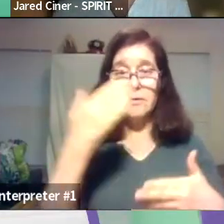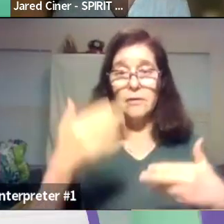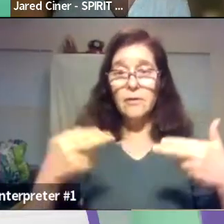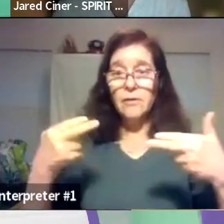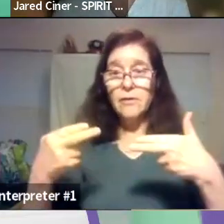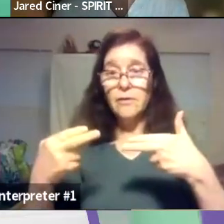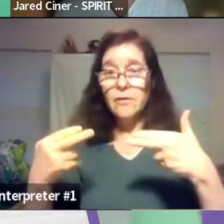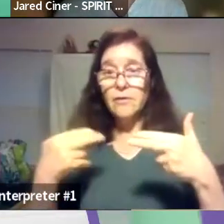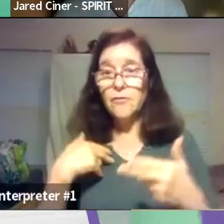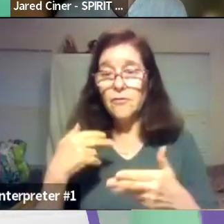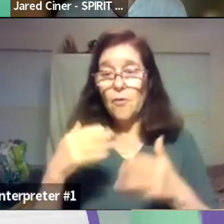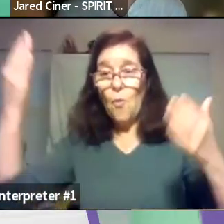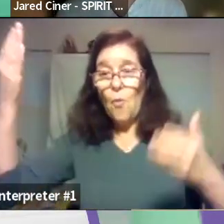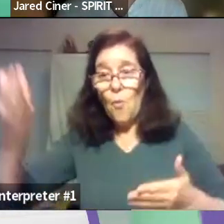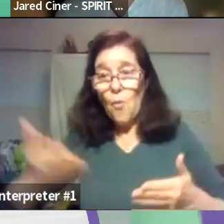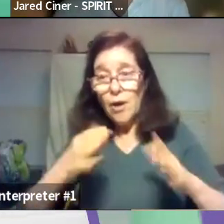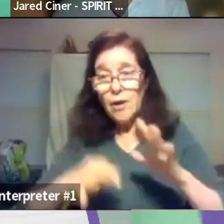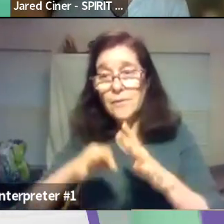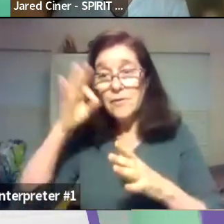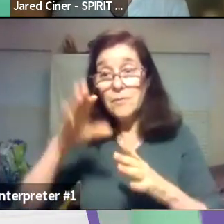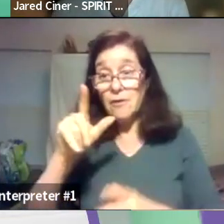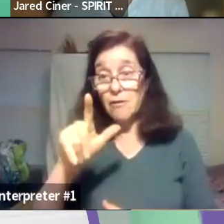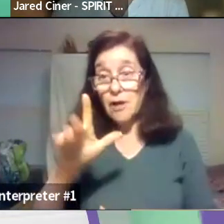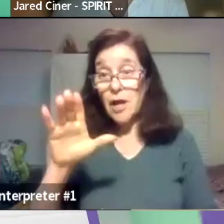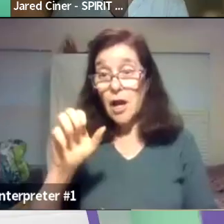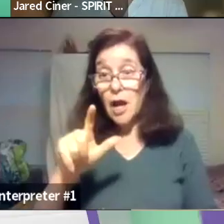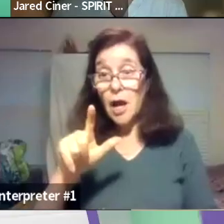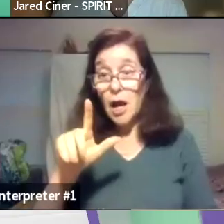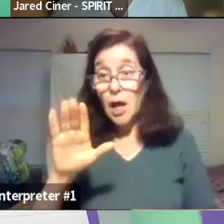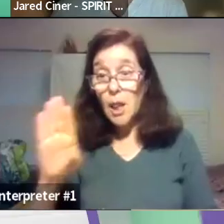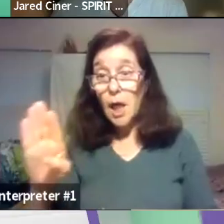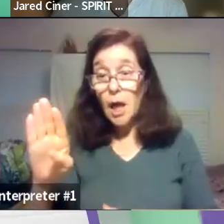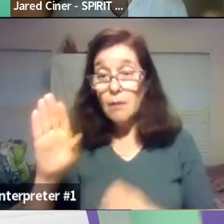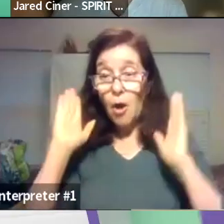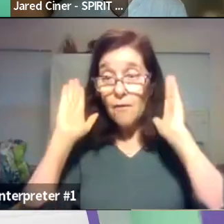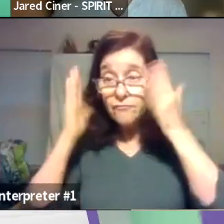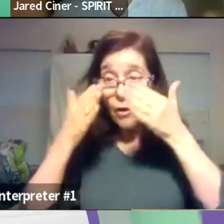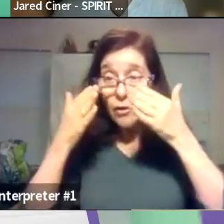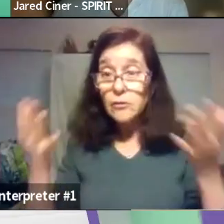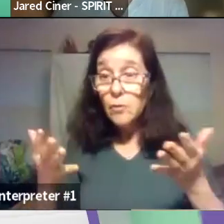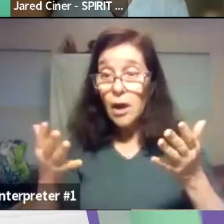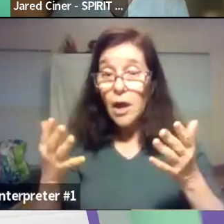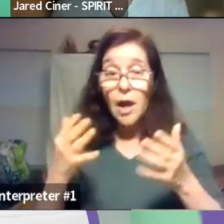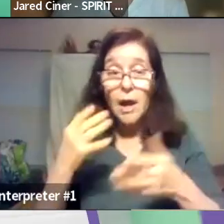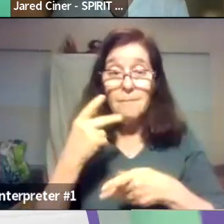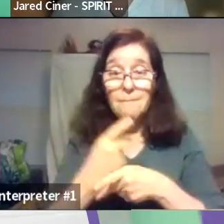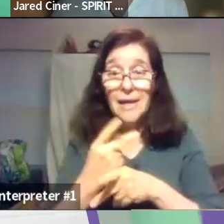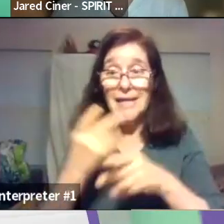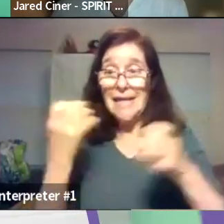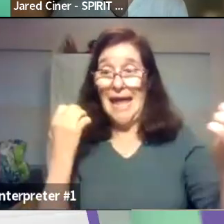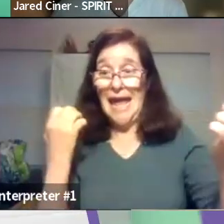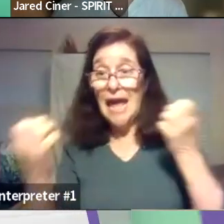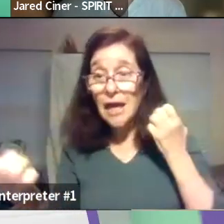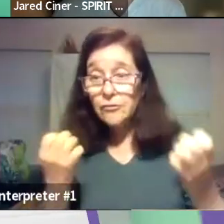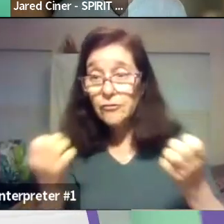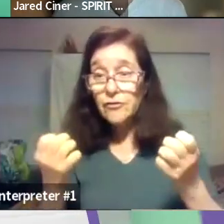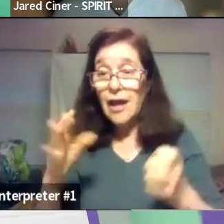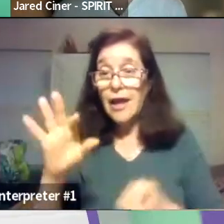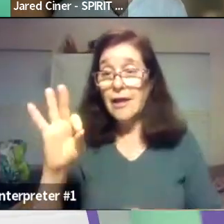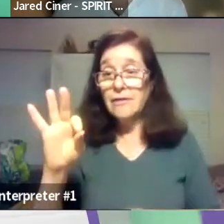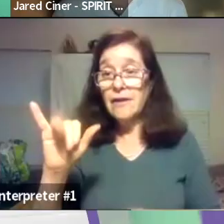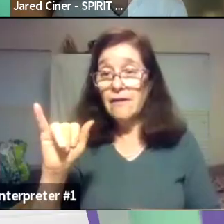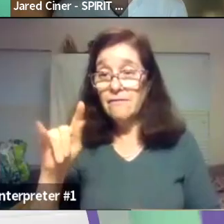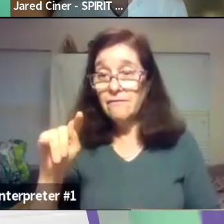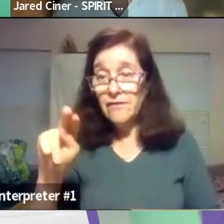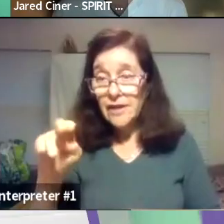narrate what we see. So welcome to Spirit Club. Our focus at Spirit Club is all about making exercise and fitness